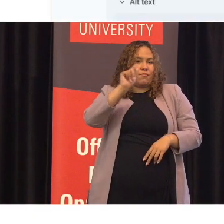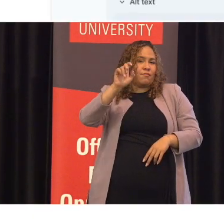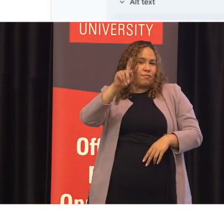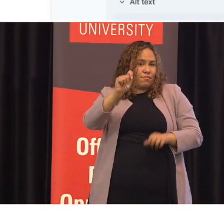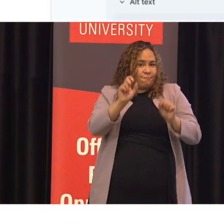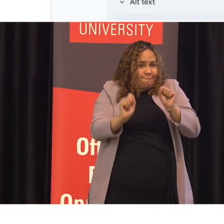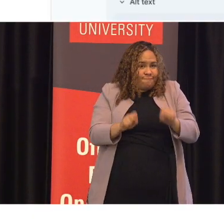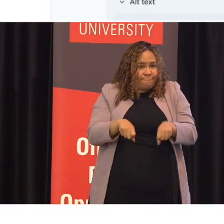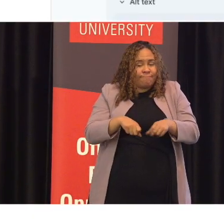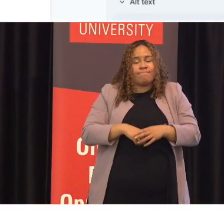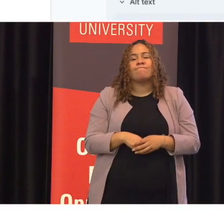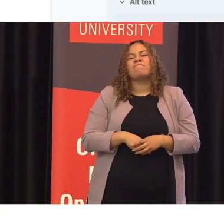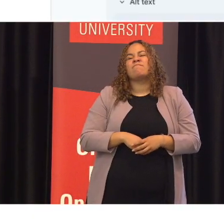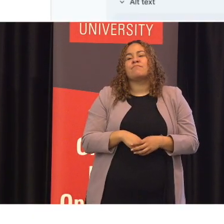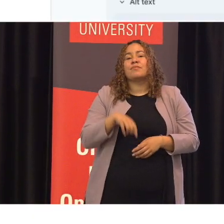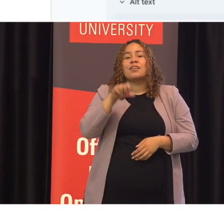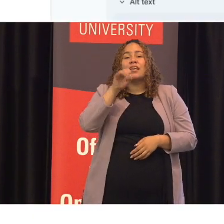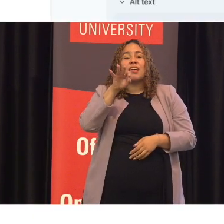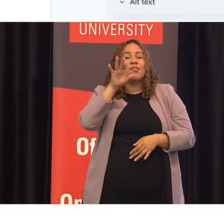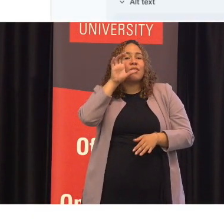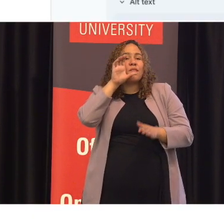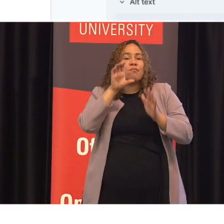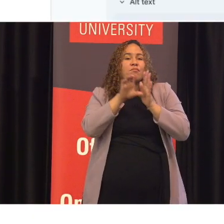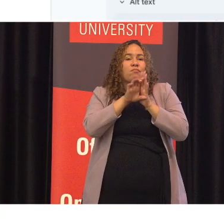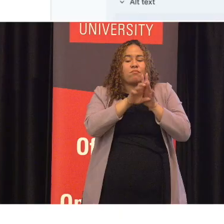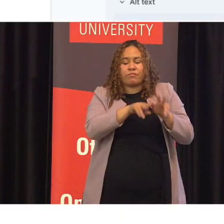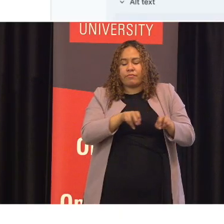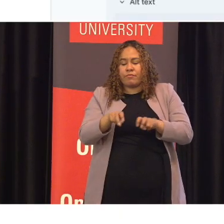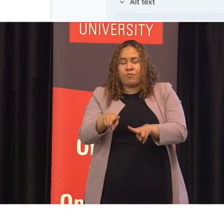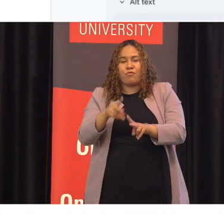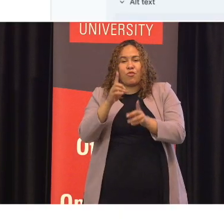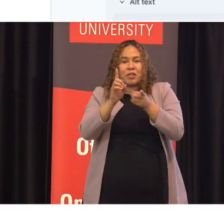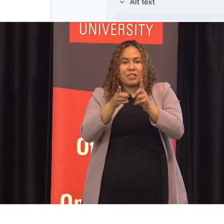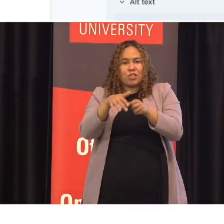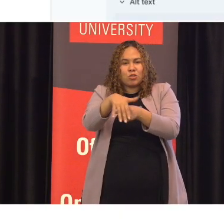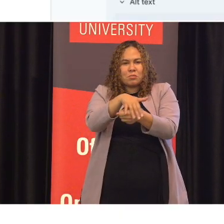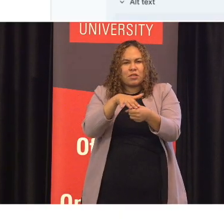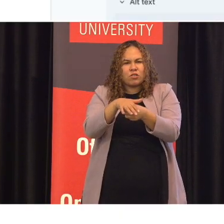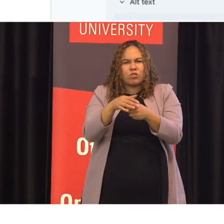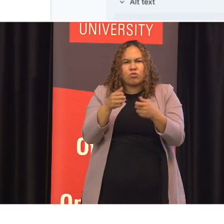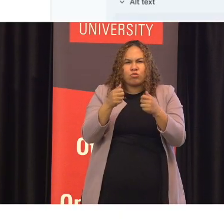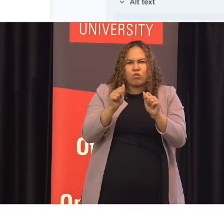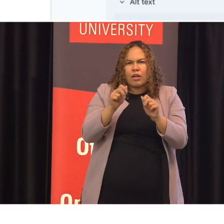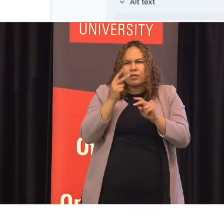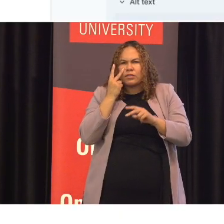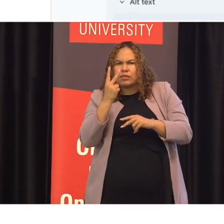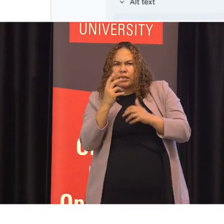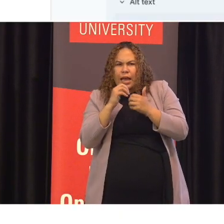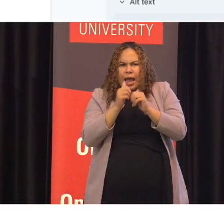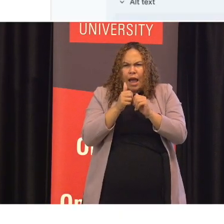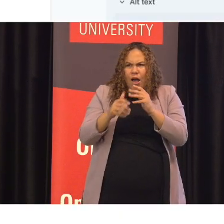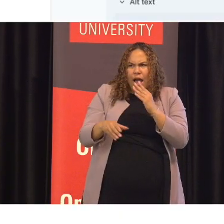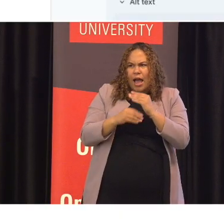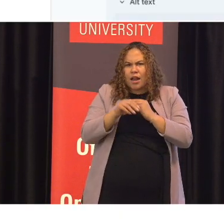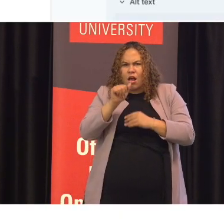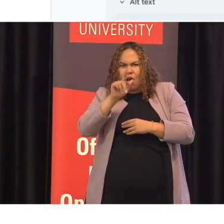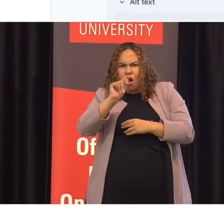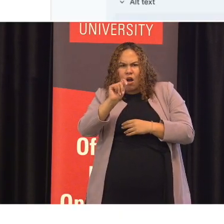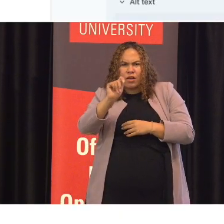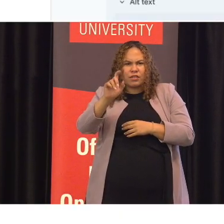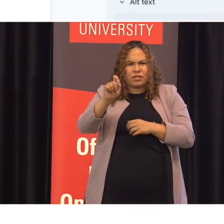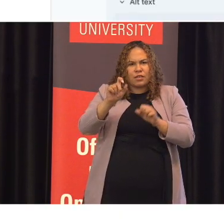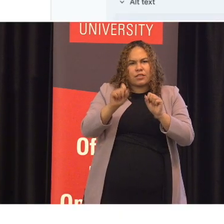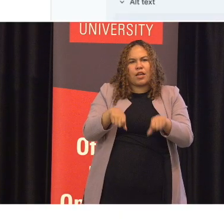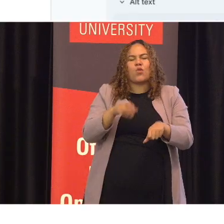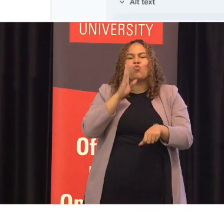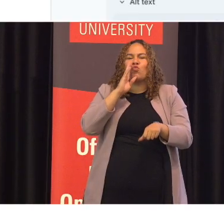So anytime you drop an image in the digital space, look for that way you can put in alt text. I'm going to show you Google